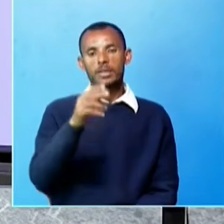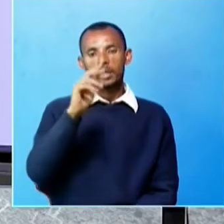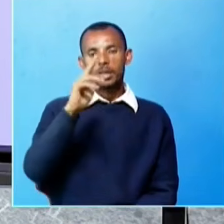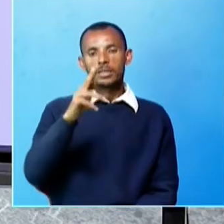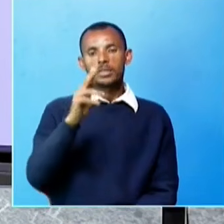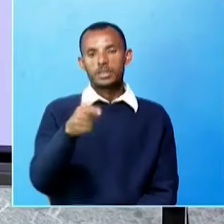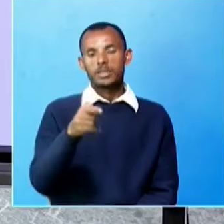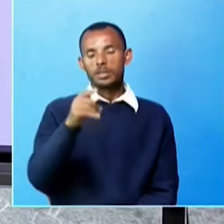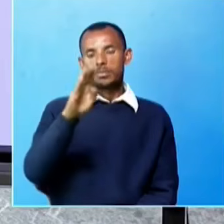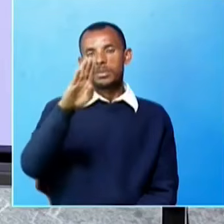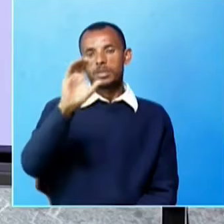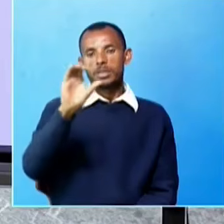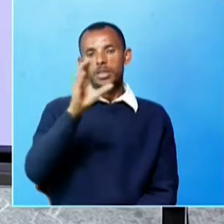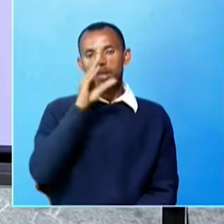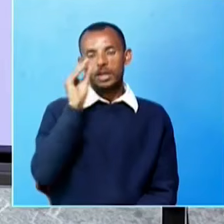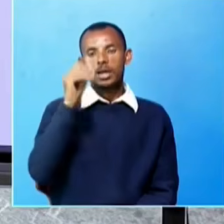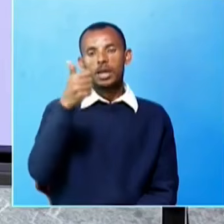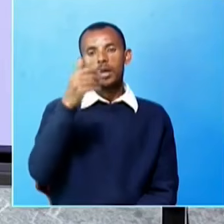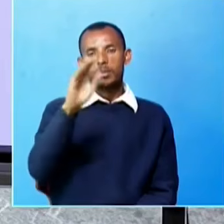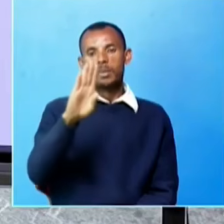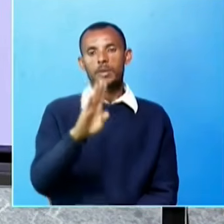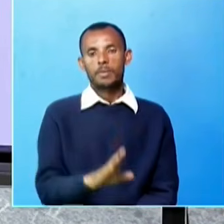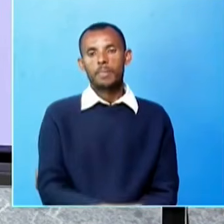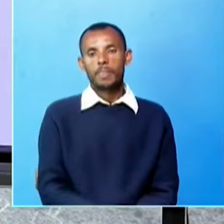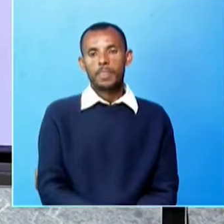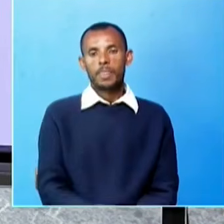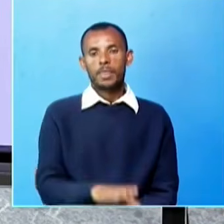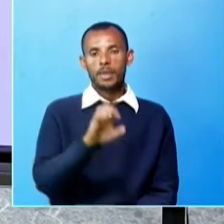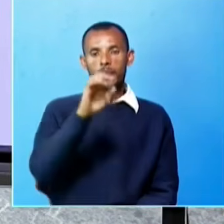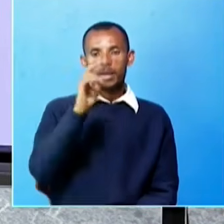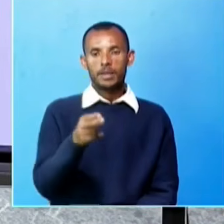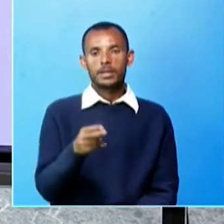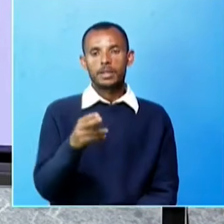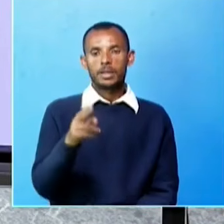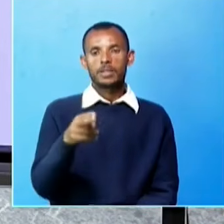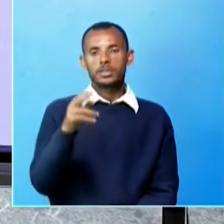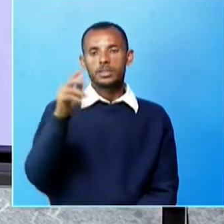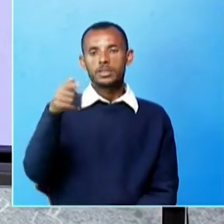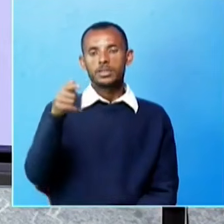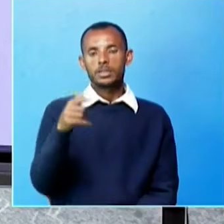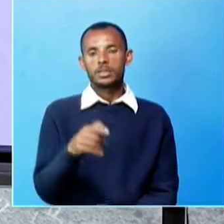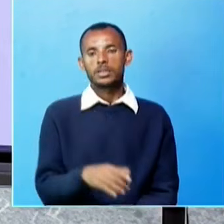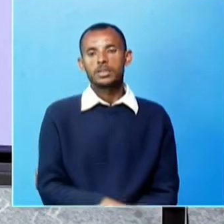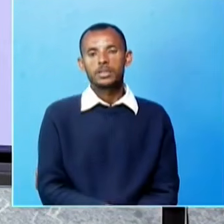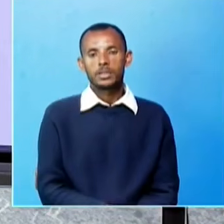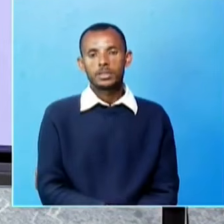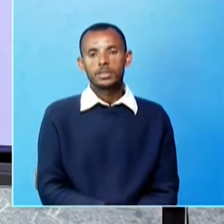HG, BC, AB. Okay, EH, HG,